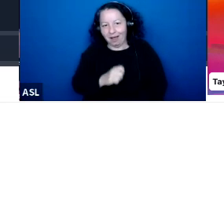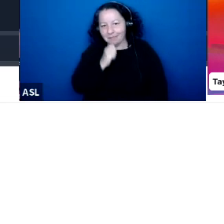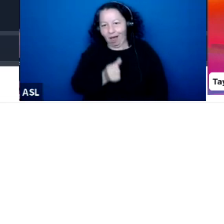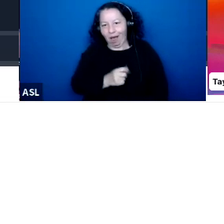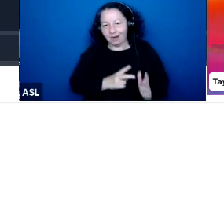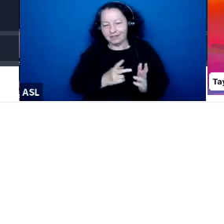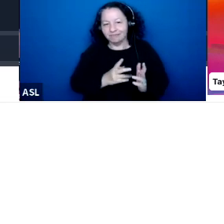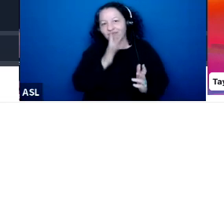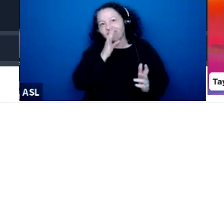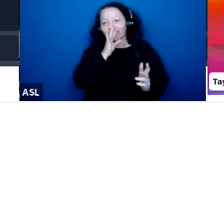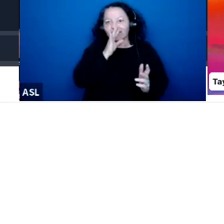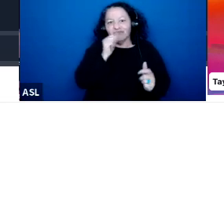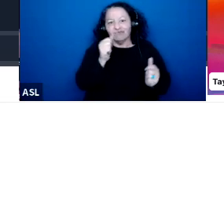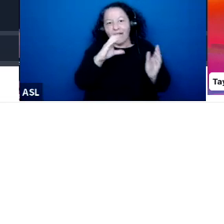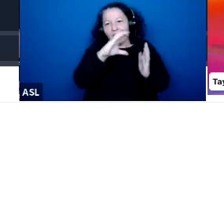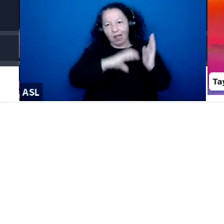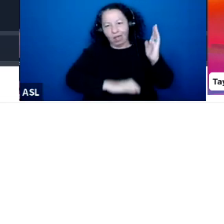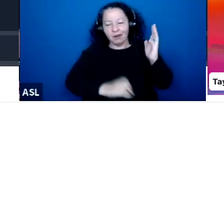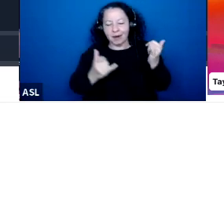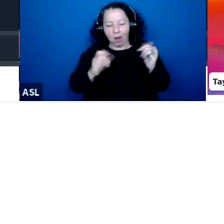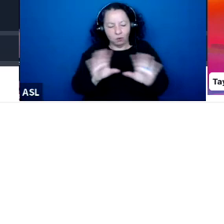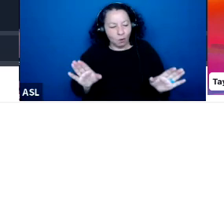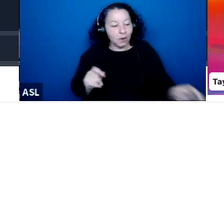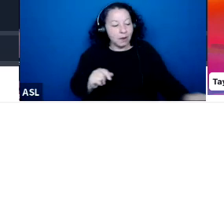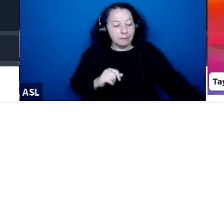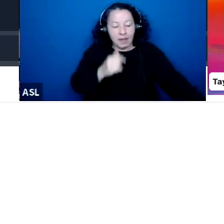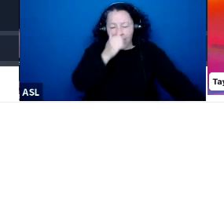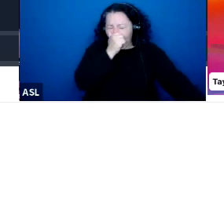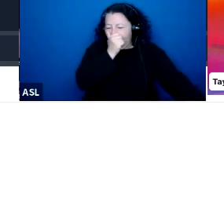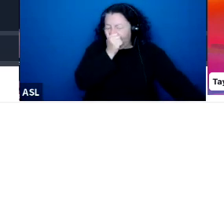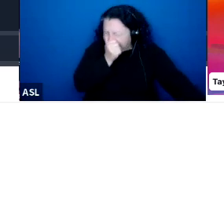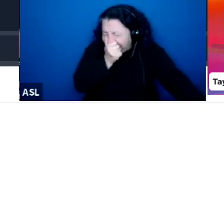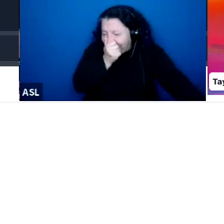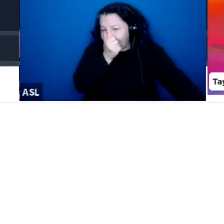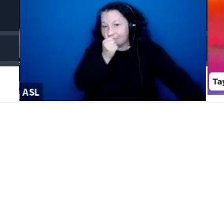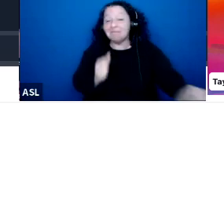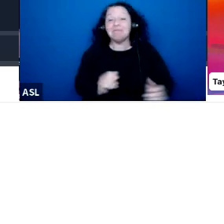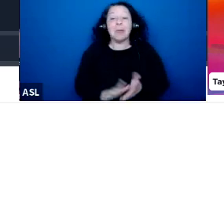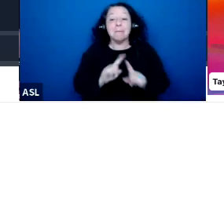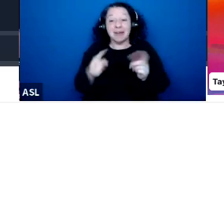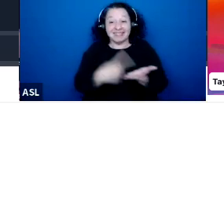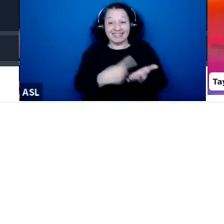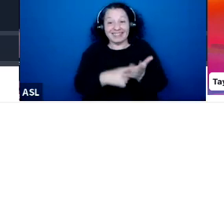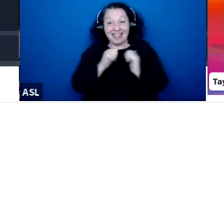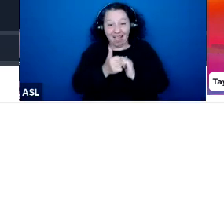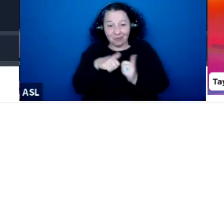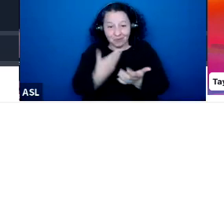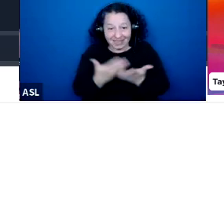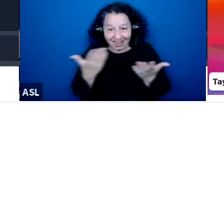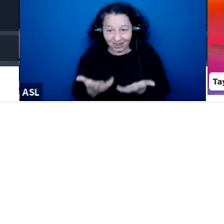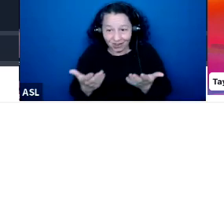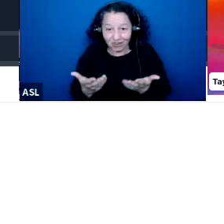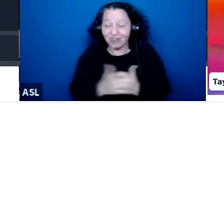now, but it walks you through, how did we get here? How did we get to present day where we have over